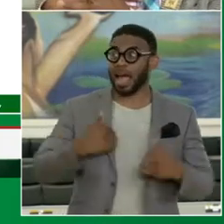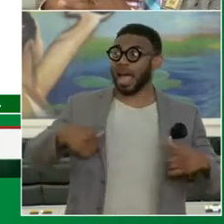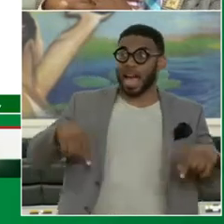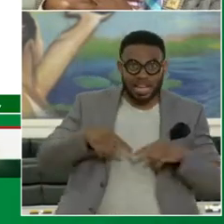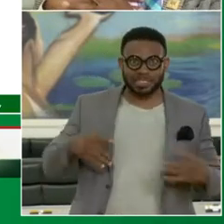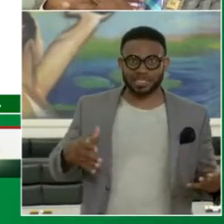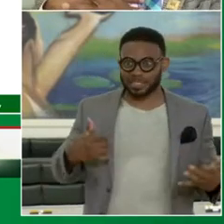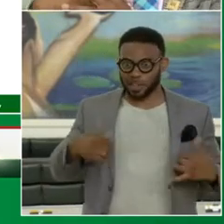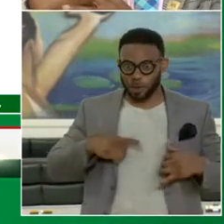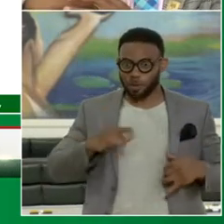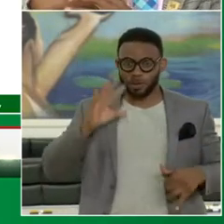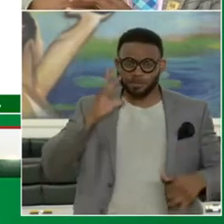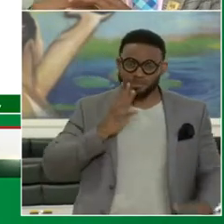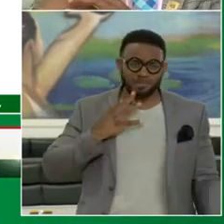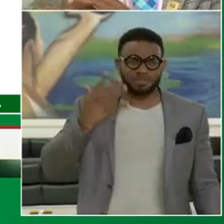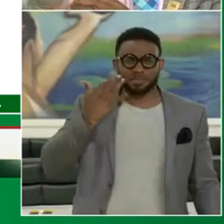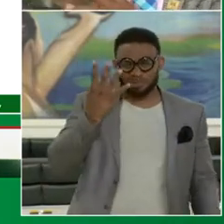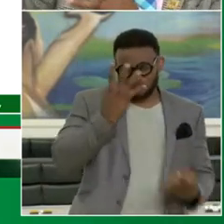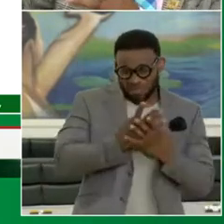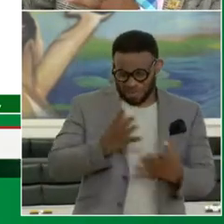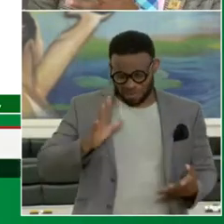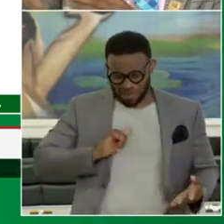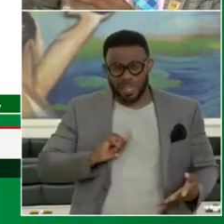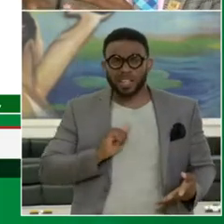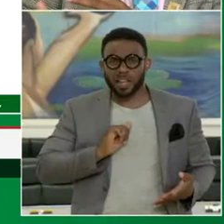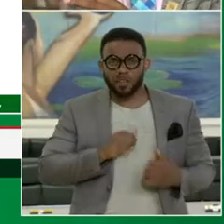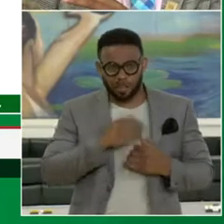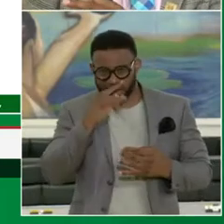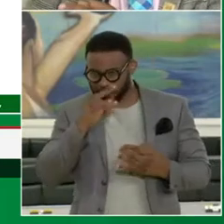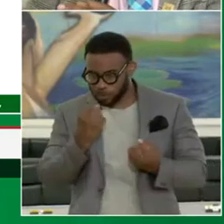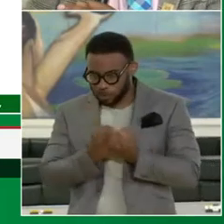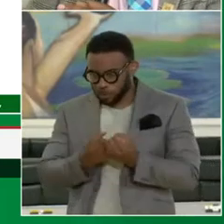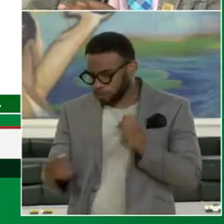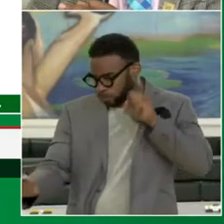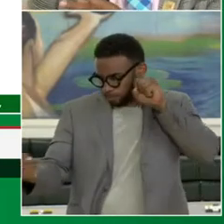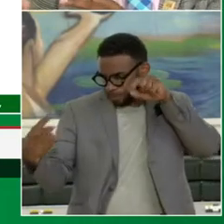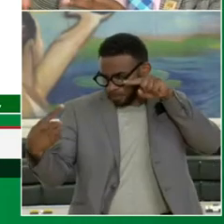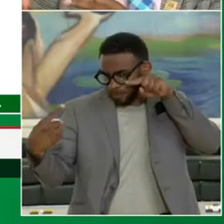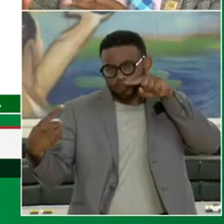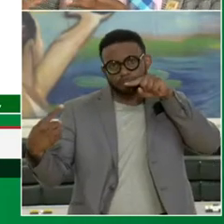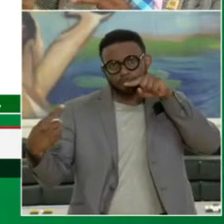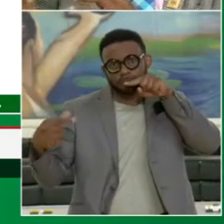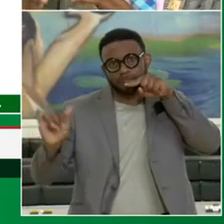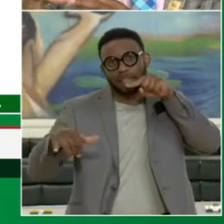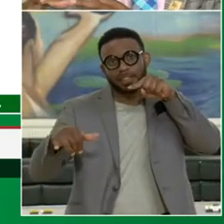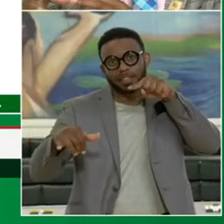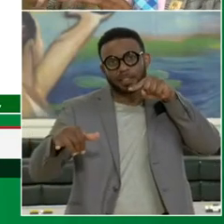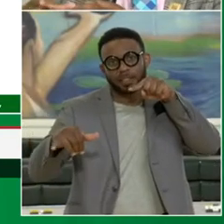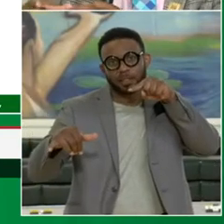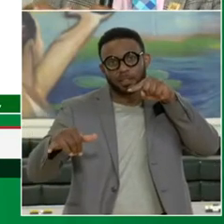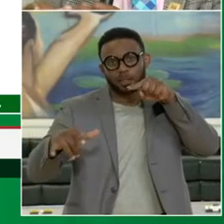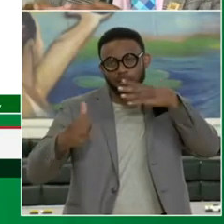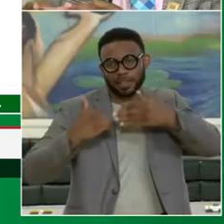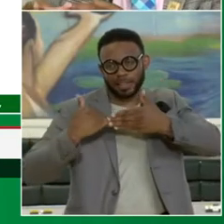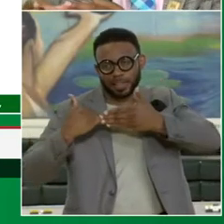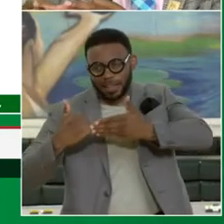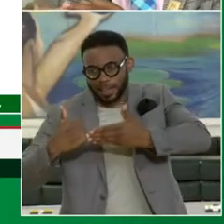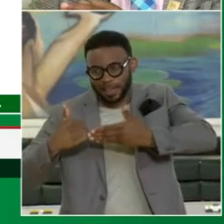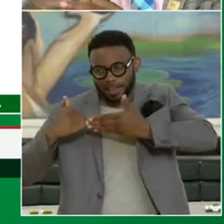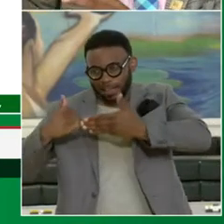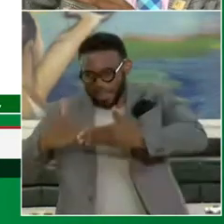us, those that have been incarcerated, and with these peer support navigators, we get to help